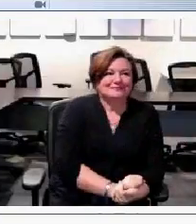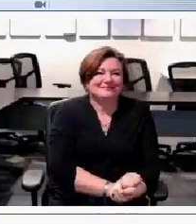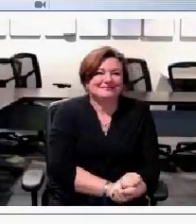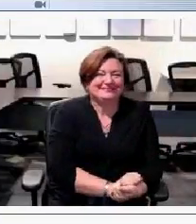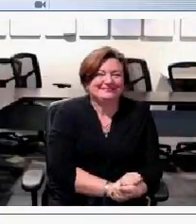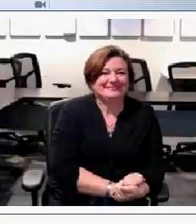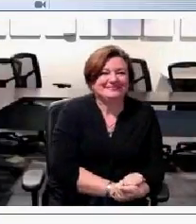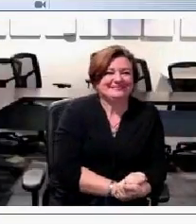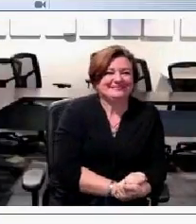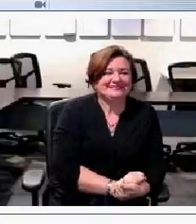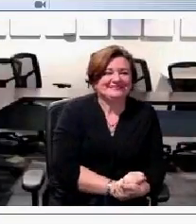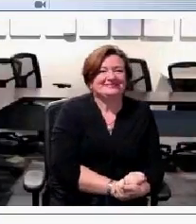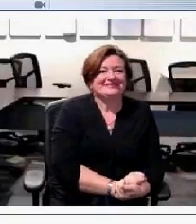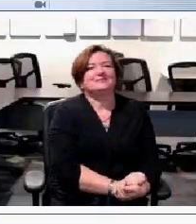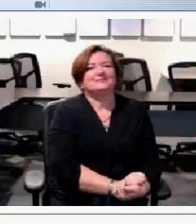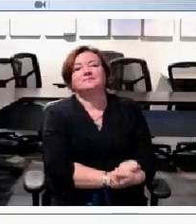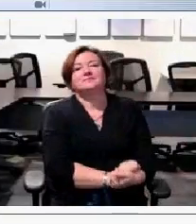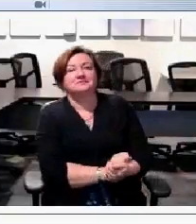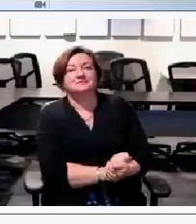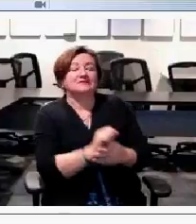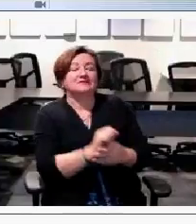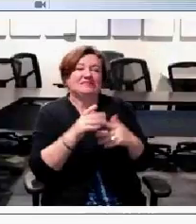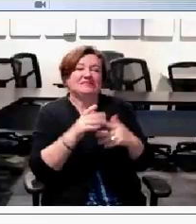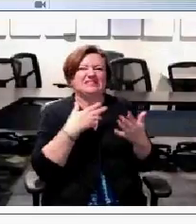Okay. I'm almost done.